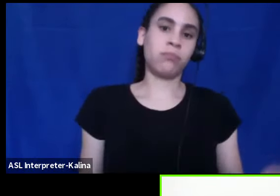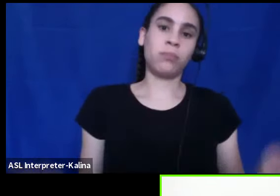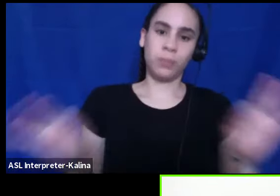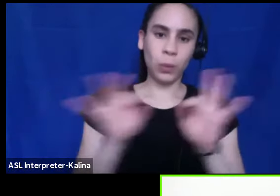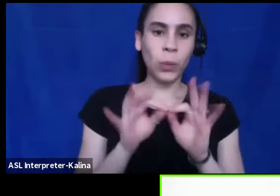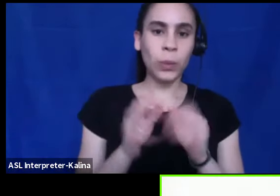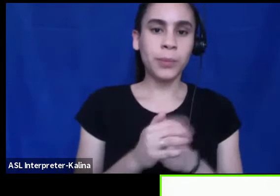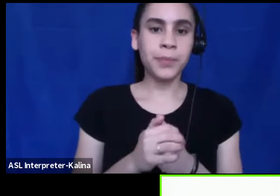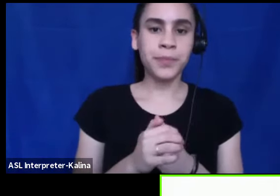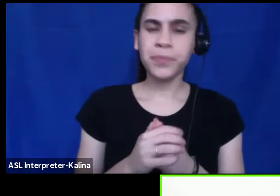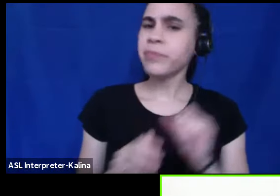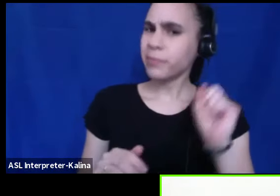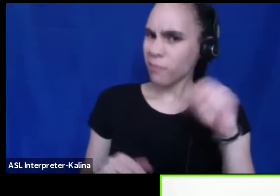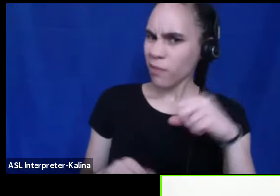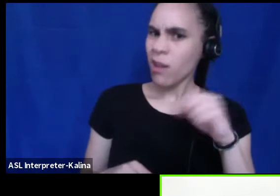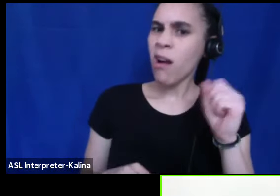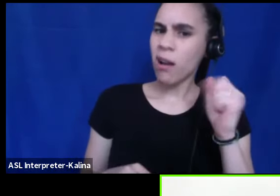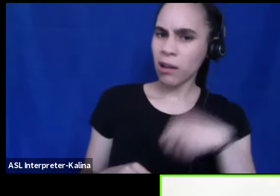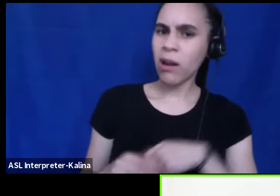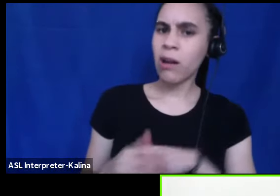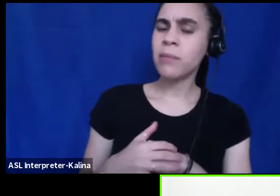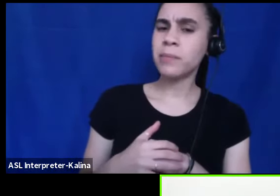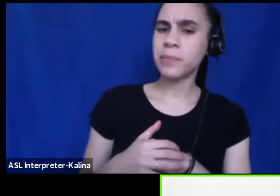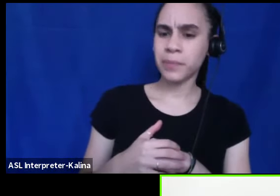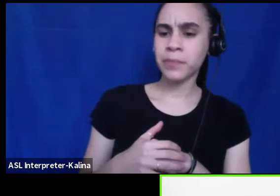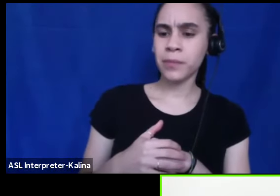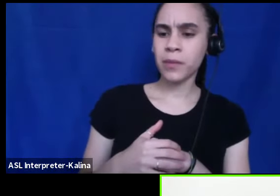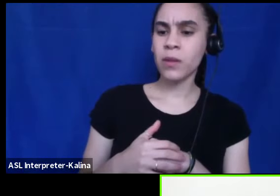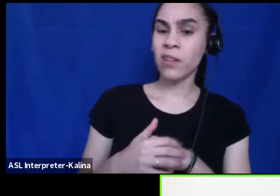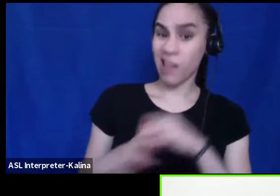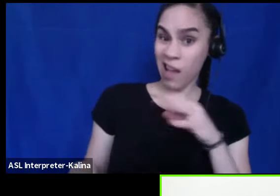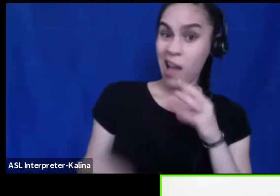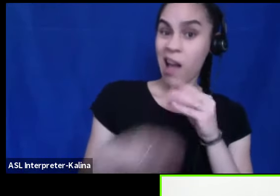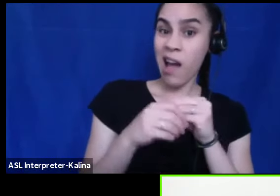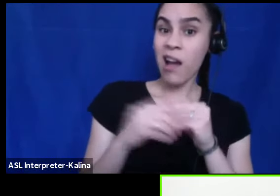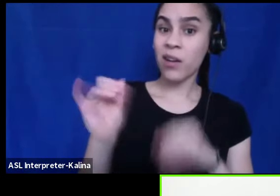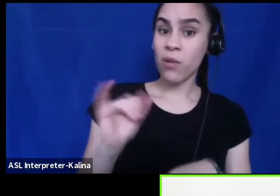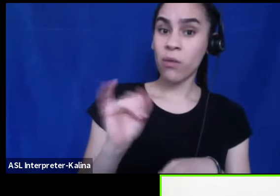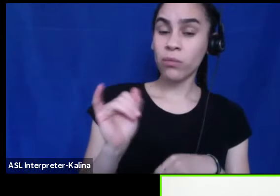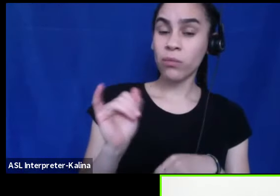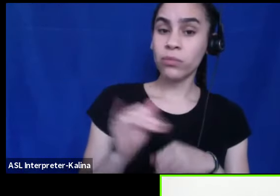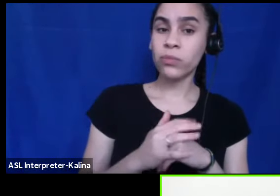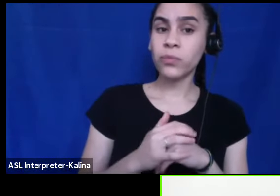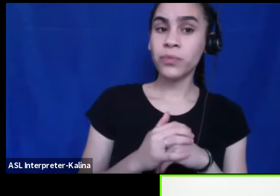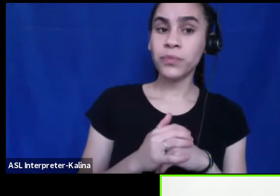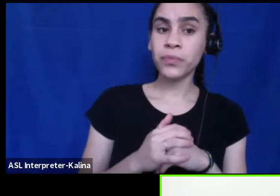Yeah. And I think in addition, also,